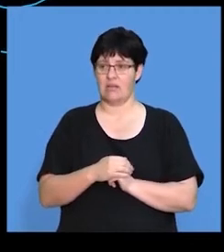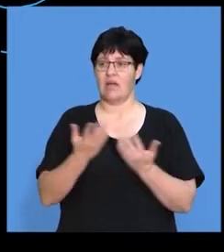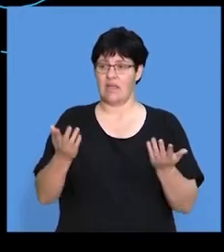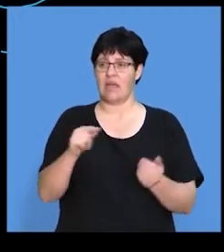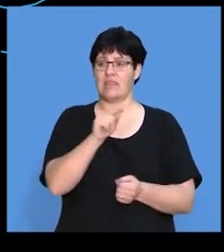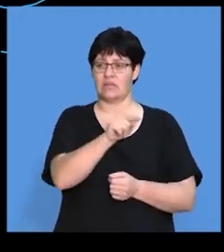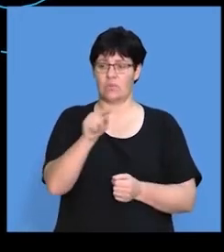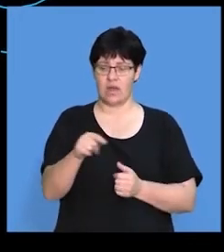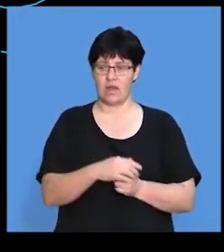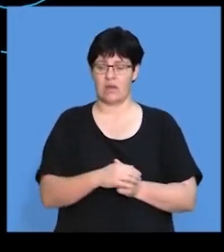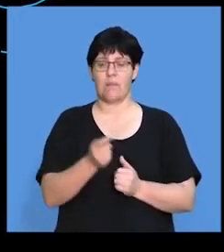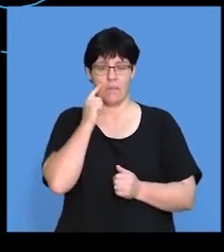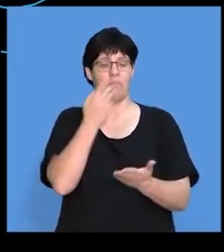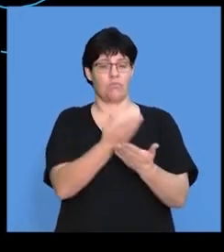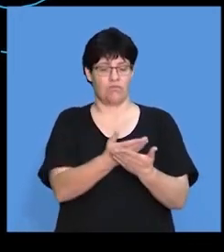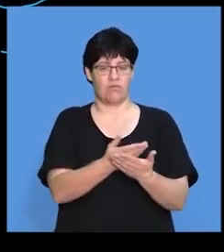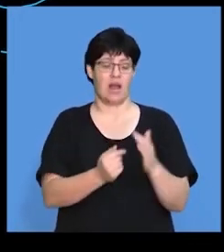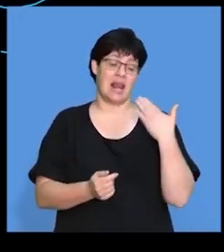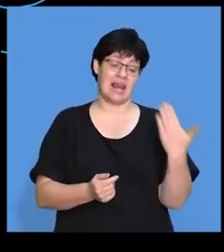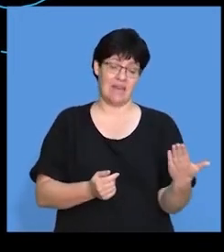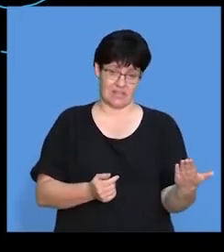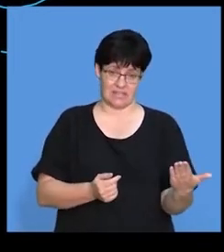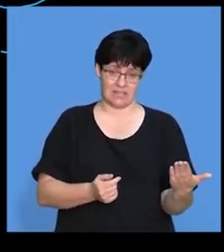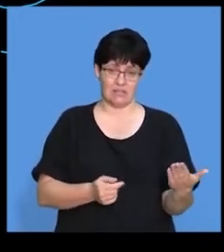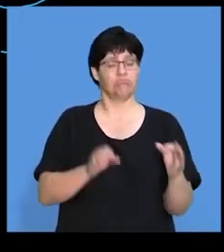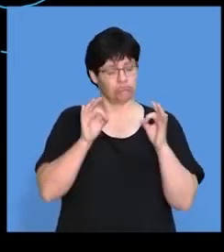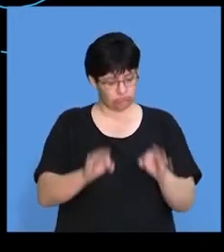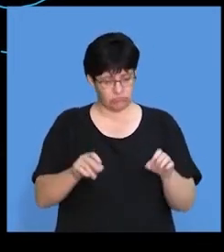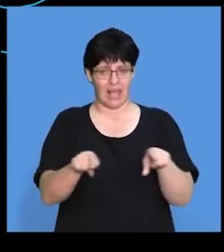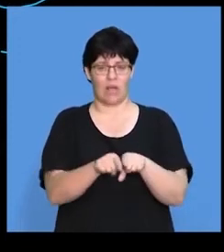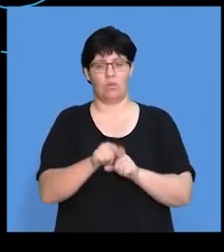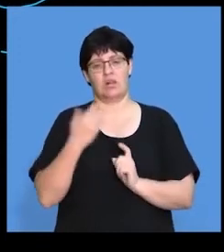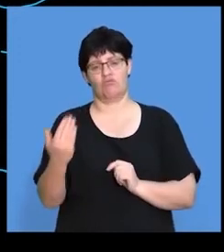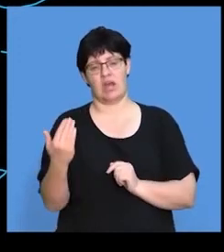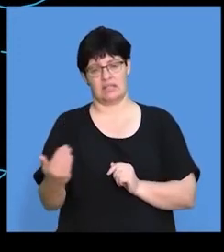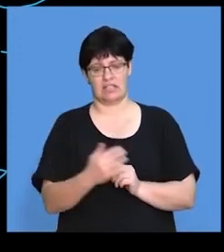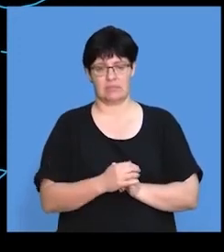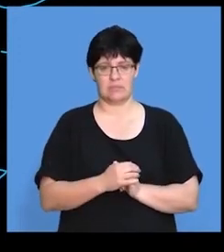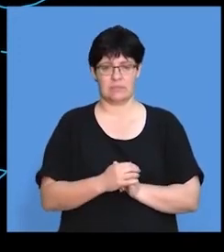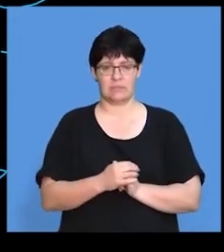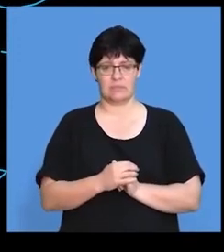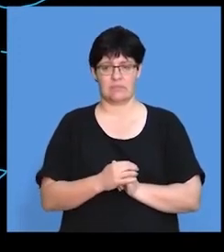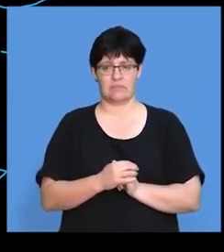right, and therefore, I've now proved that the left-hand side is equal to the right-hand side.